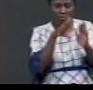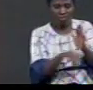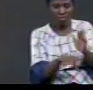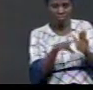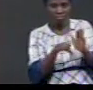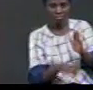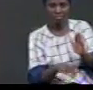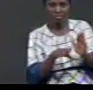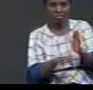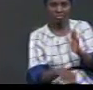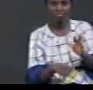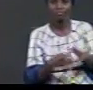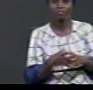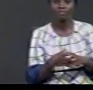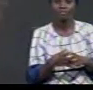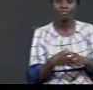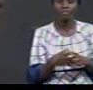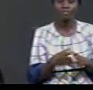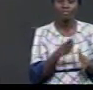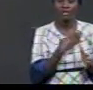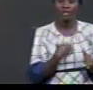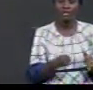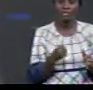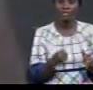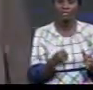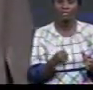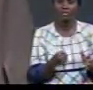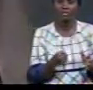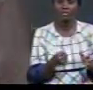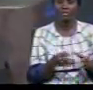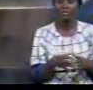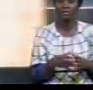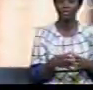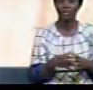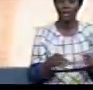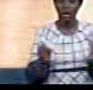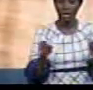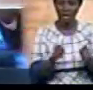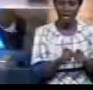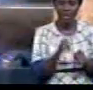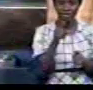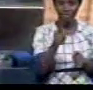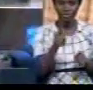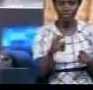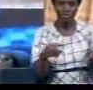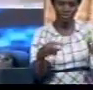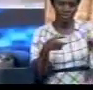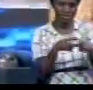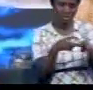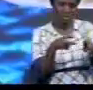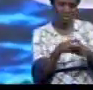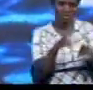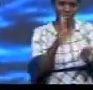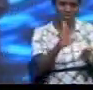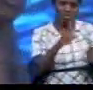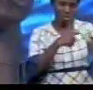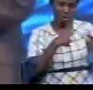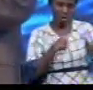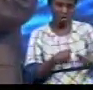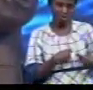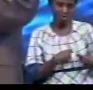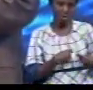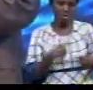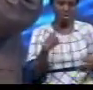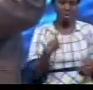clock will keep on moving. As you charge your heart, the battery of